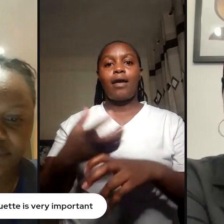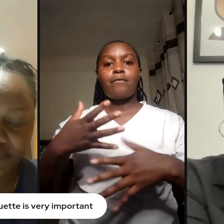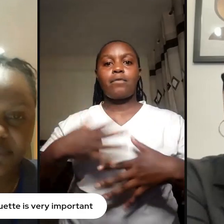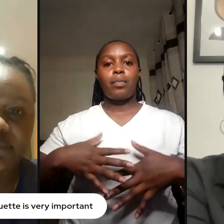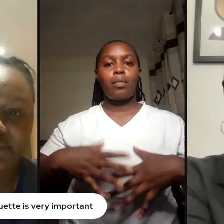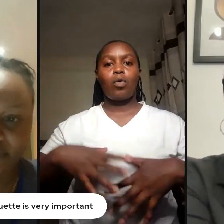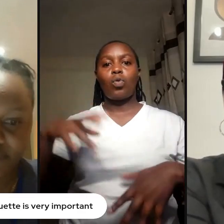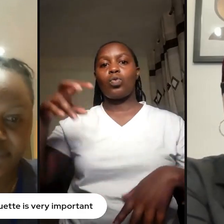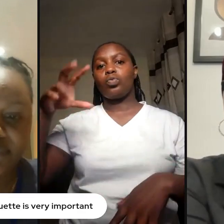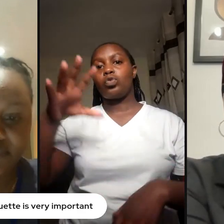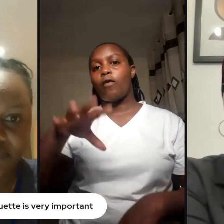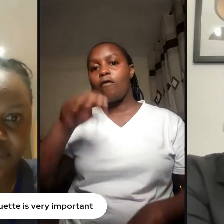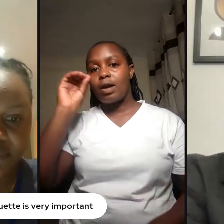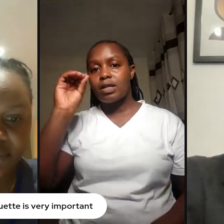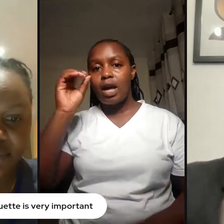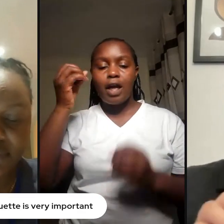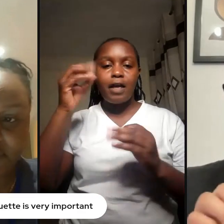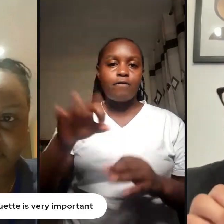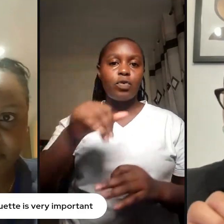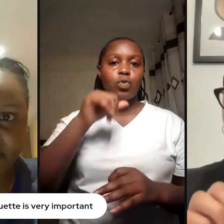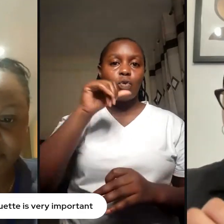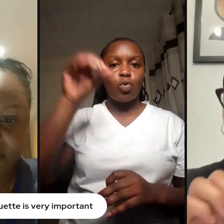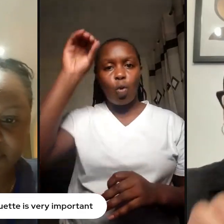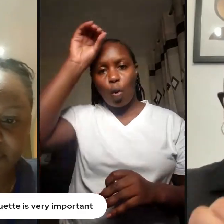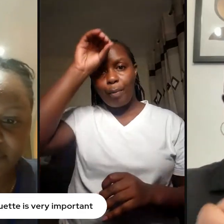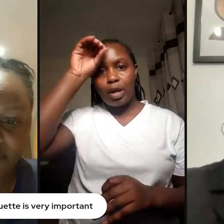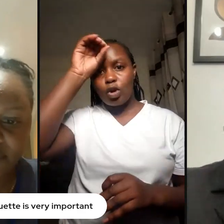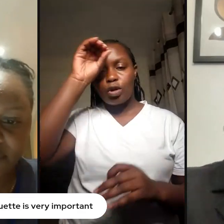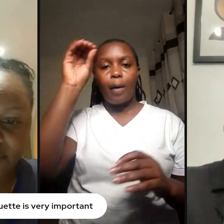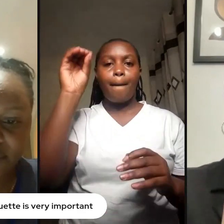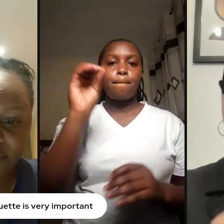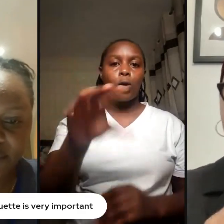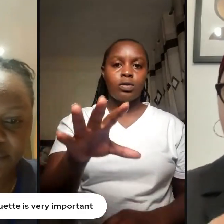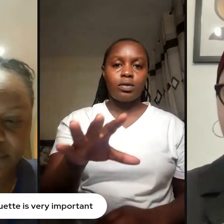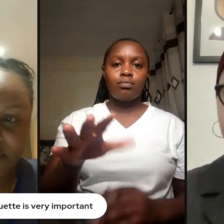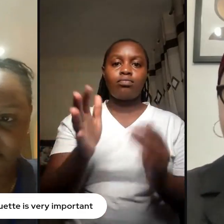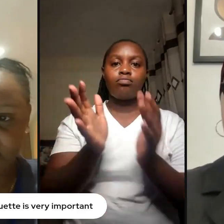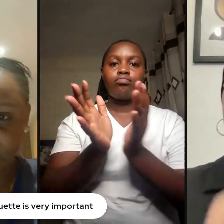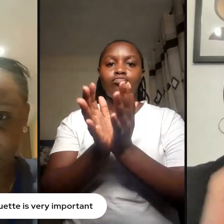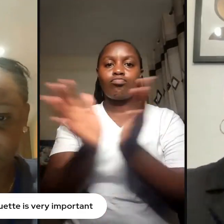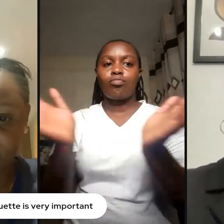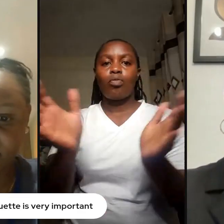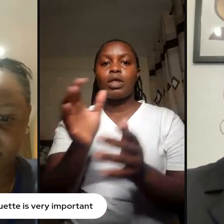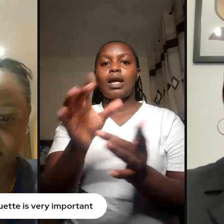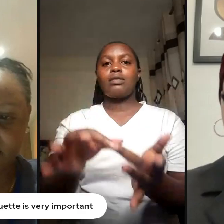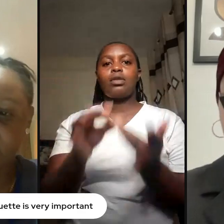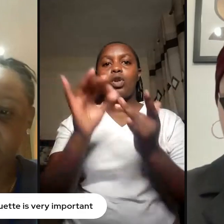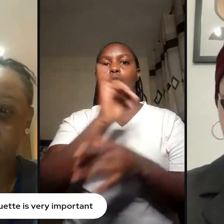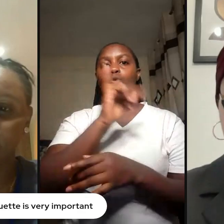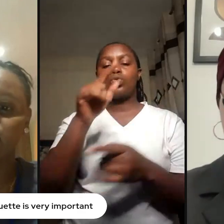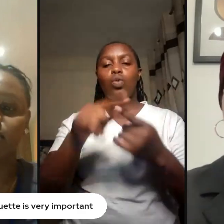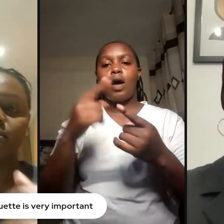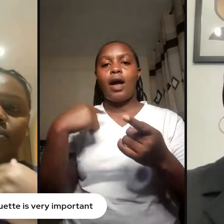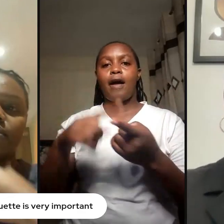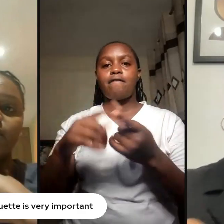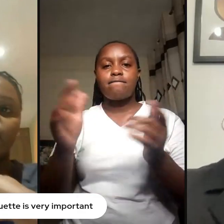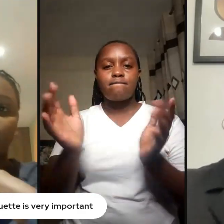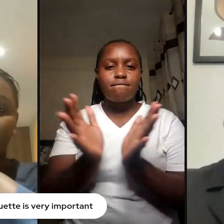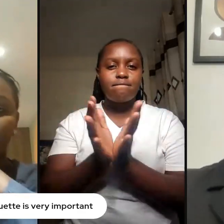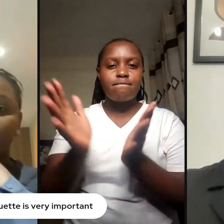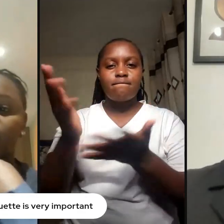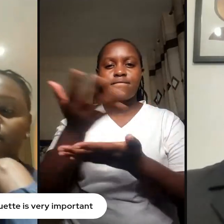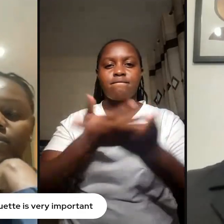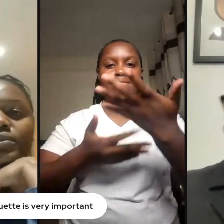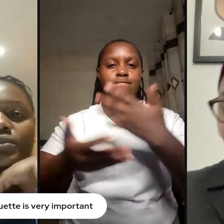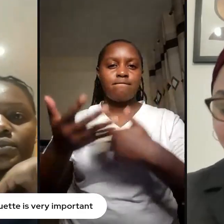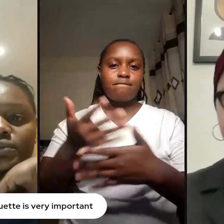share your thoughts in other people's posts, especially those people who have high engagements. Another thing, most of us